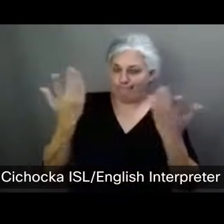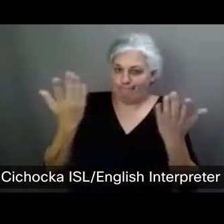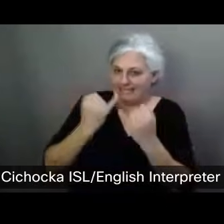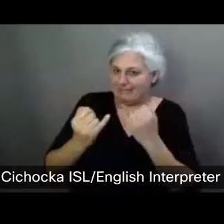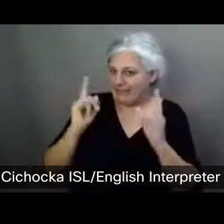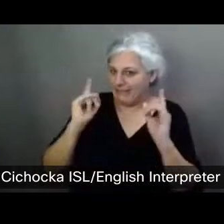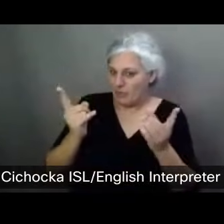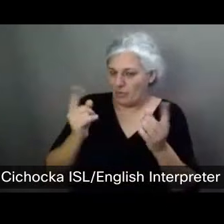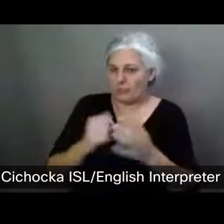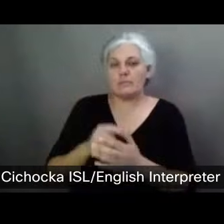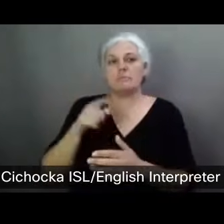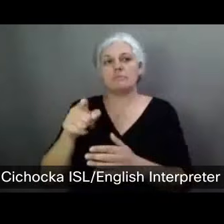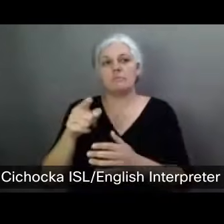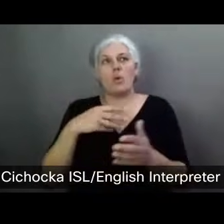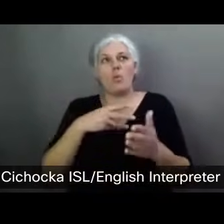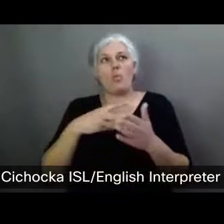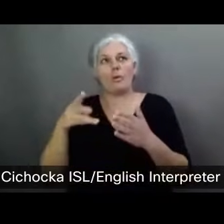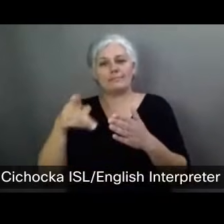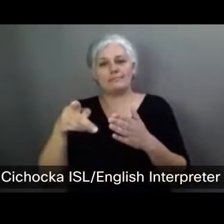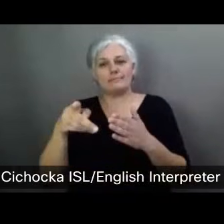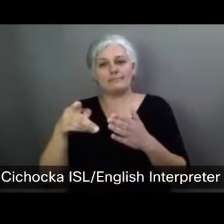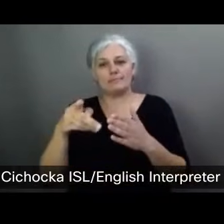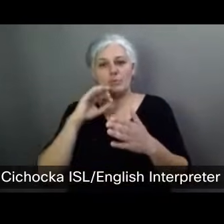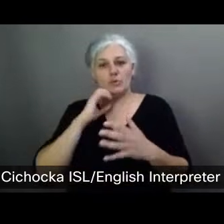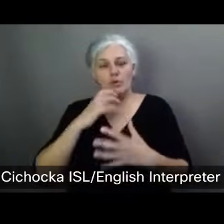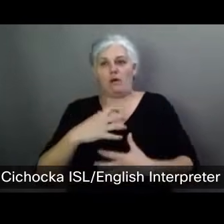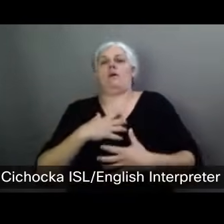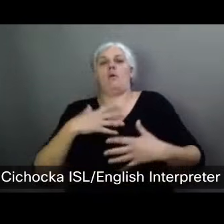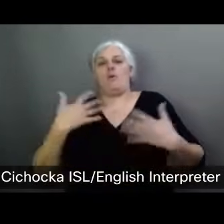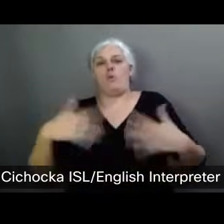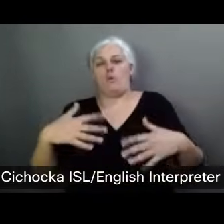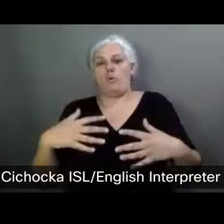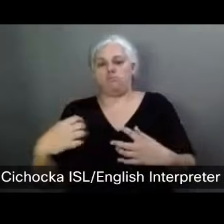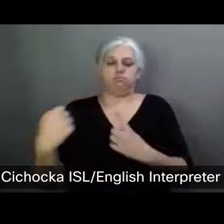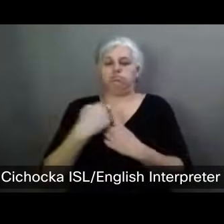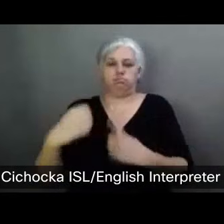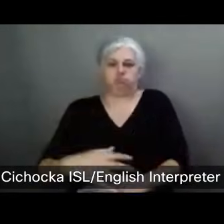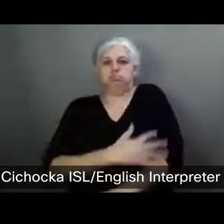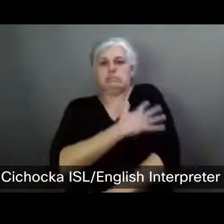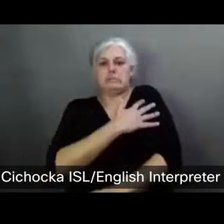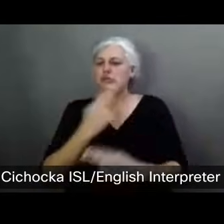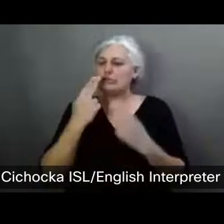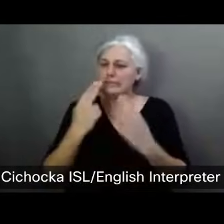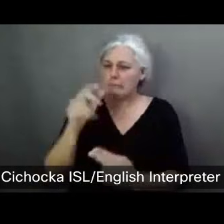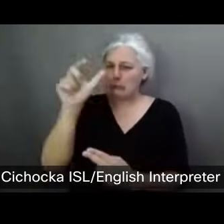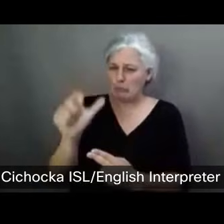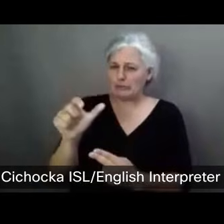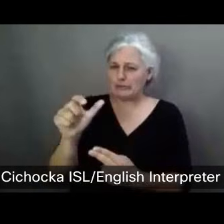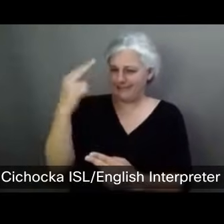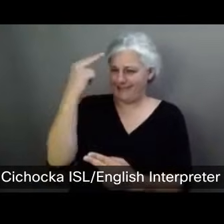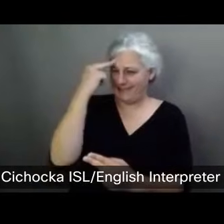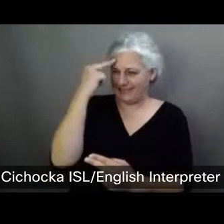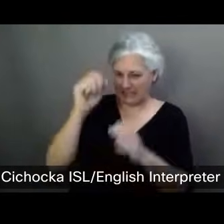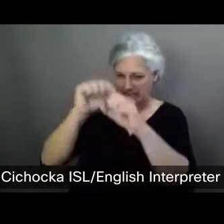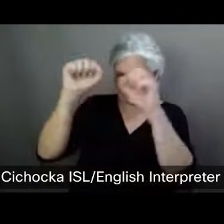you've been like, you're shocked to your core after an incident, so you need that person who understands the